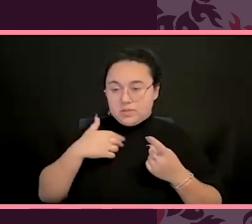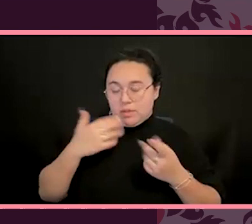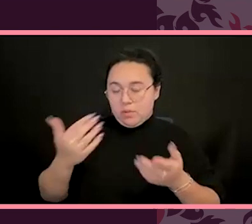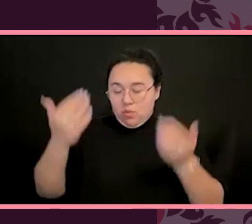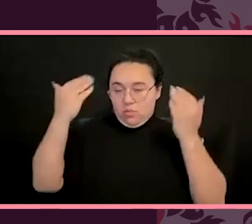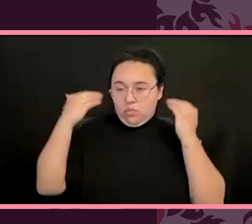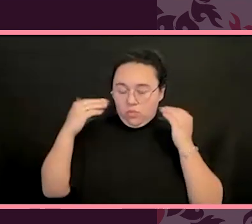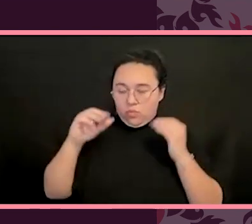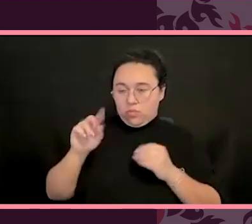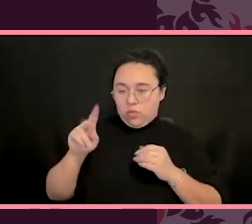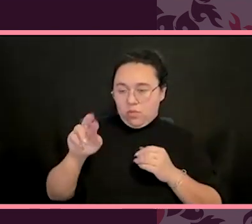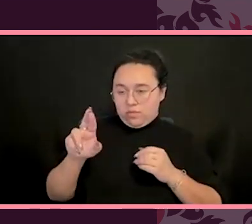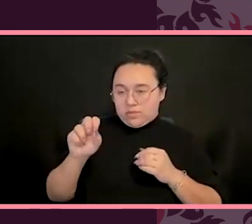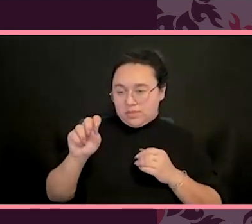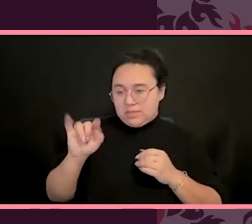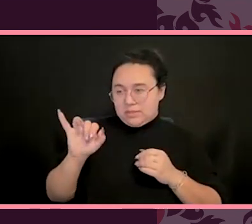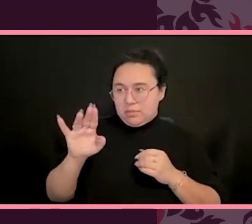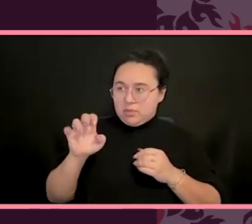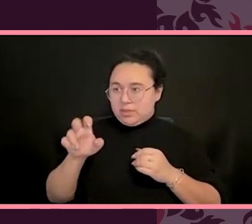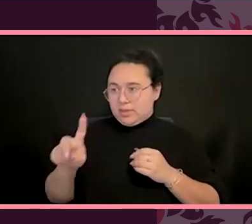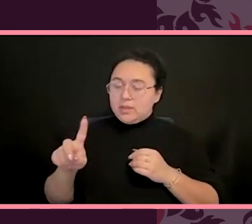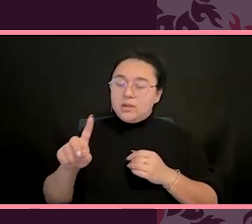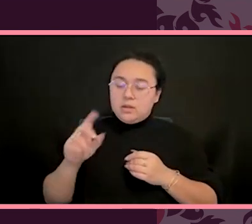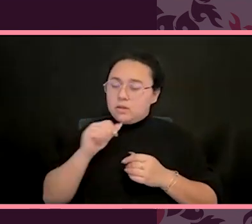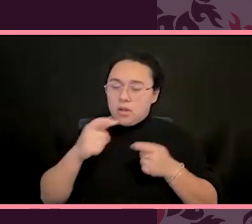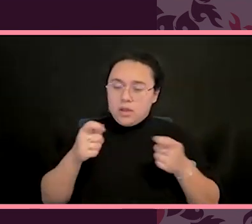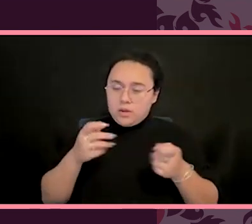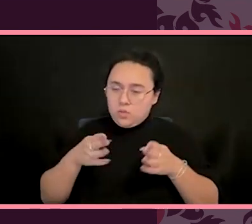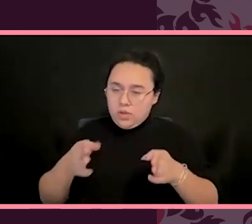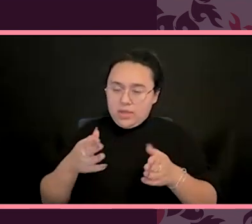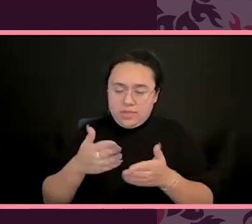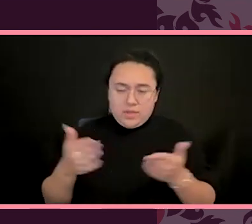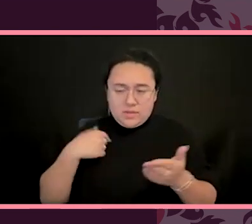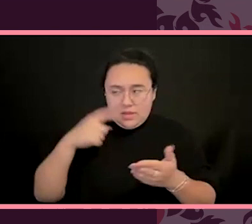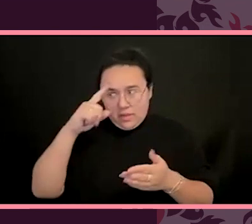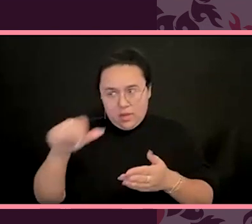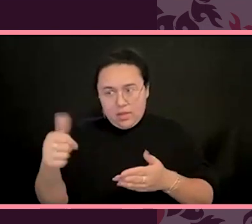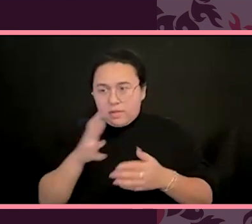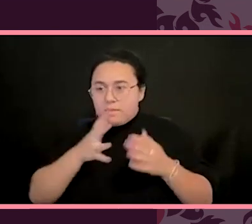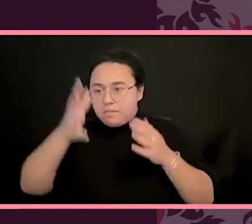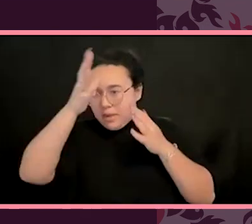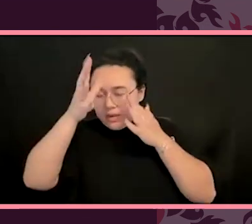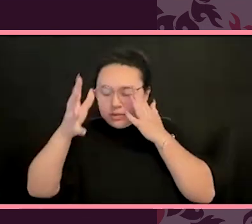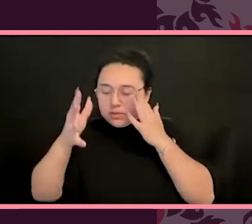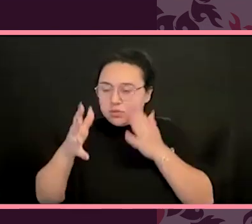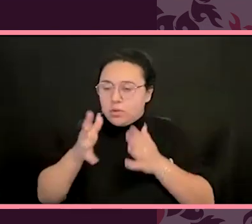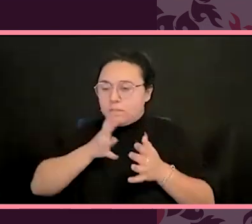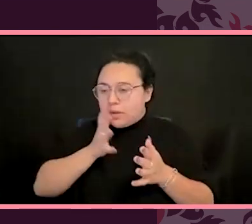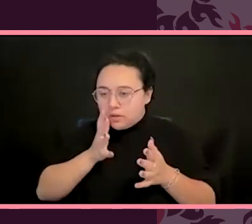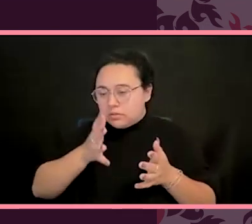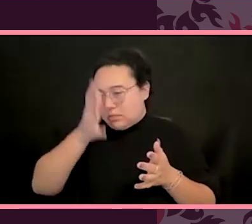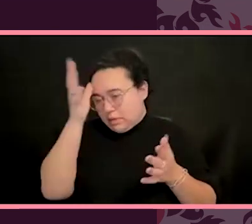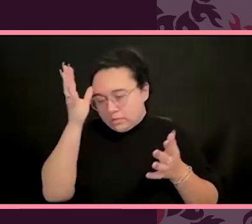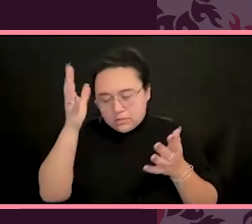overstimulated and not handling things the way that I guess I thought other parents were handling things with their children.